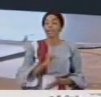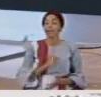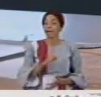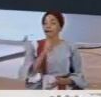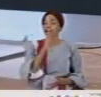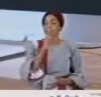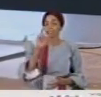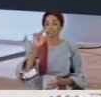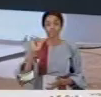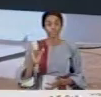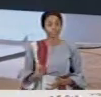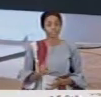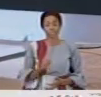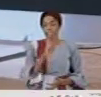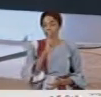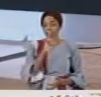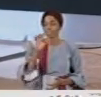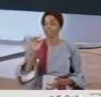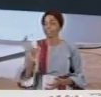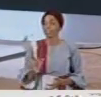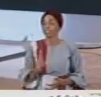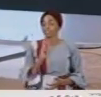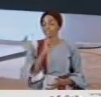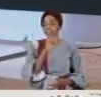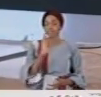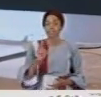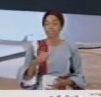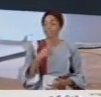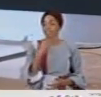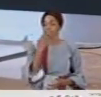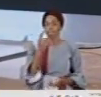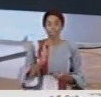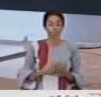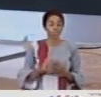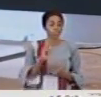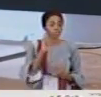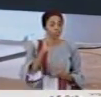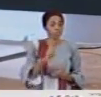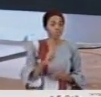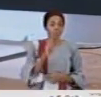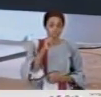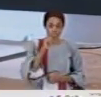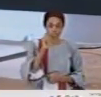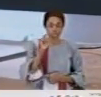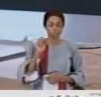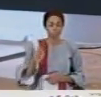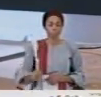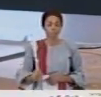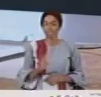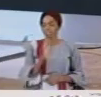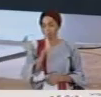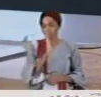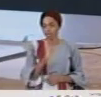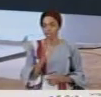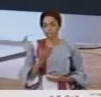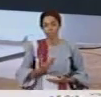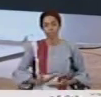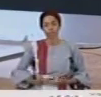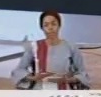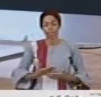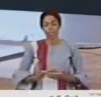again. Verily, verily, yes, I say unto you, you must